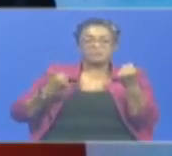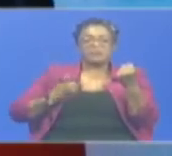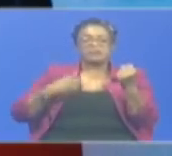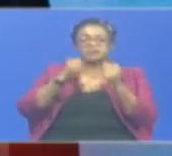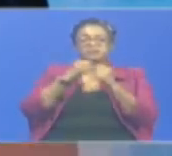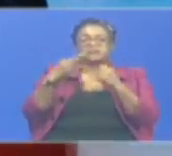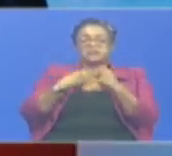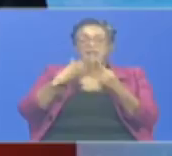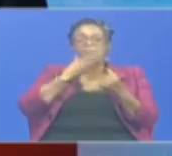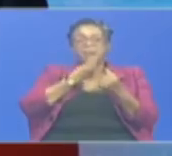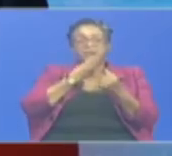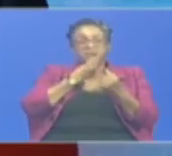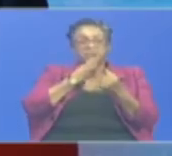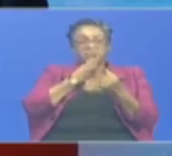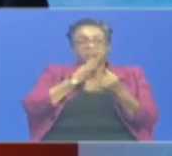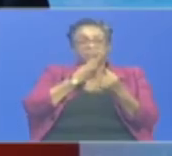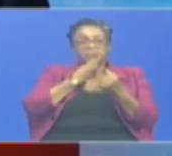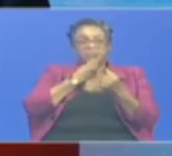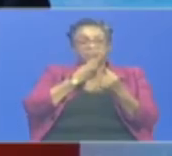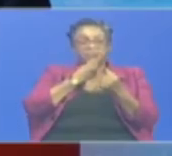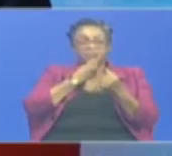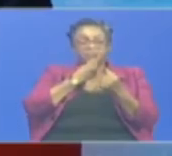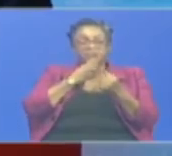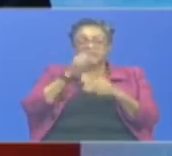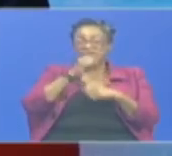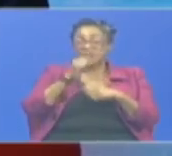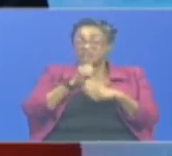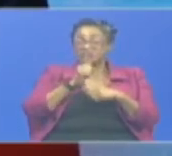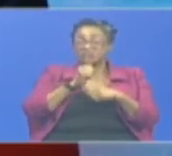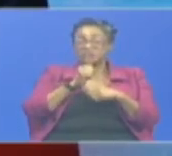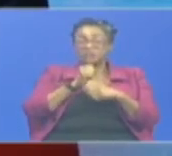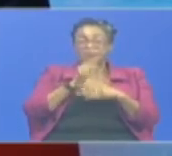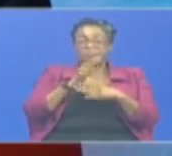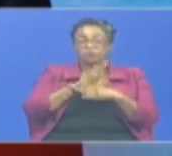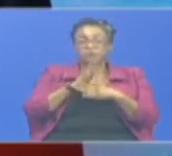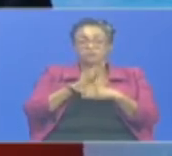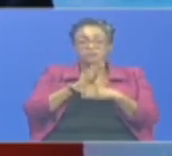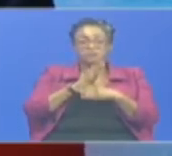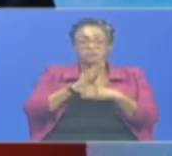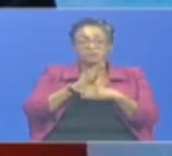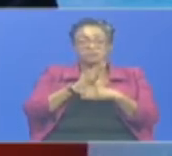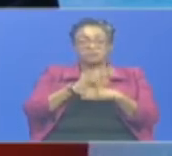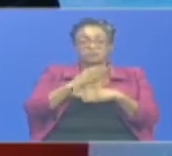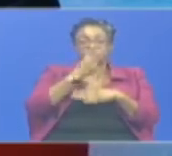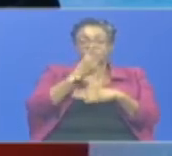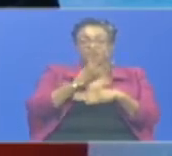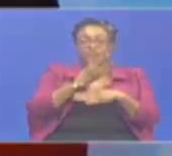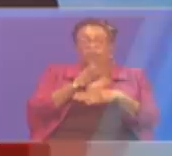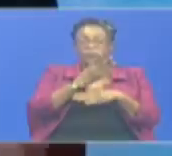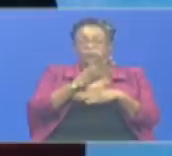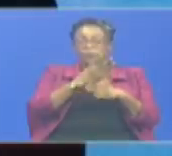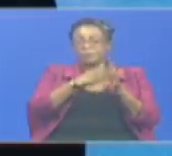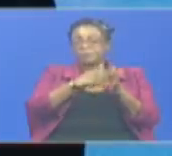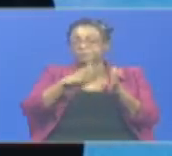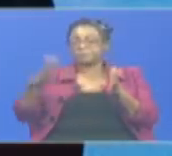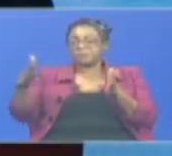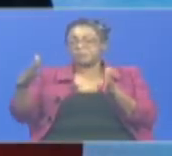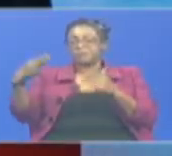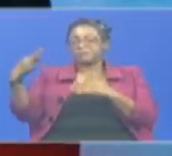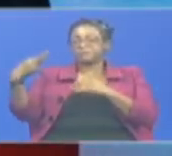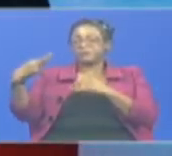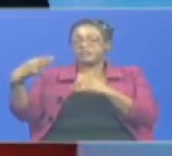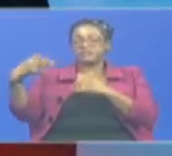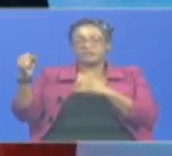males, with ages ranging between 24 years and 85